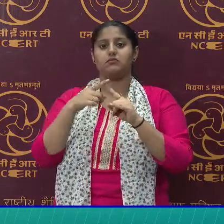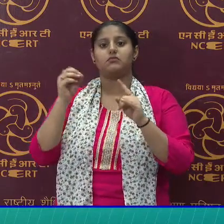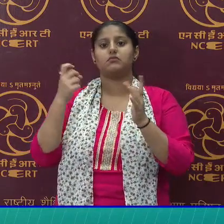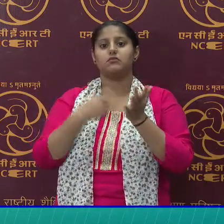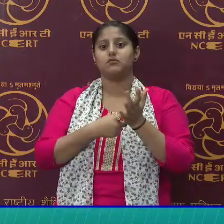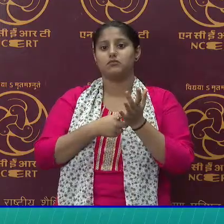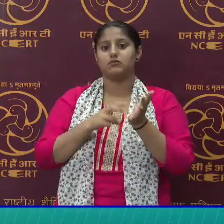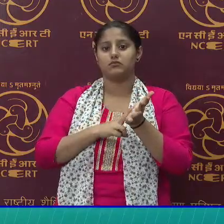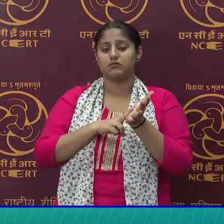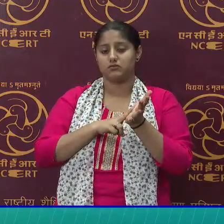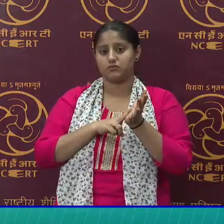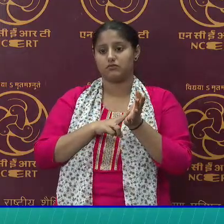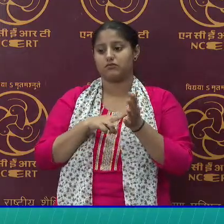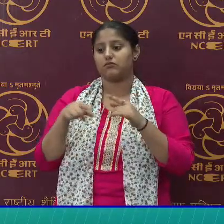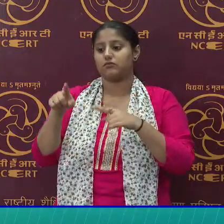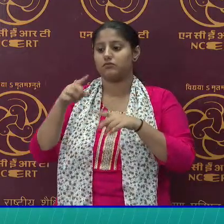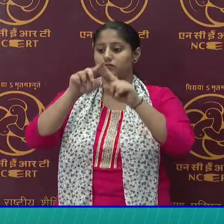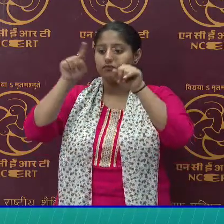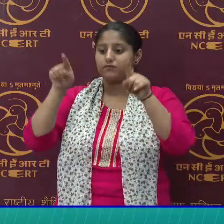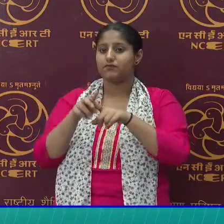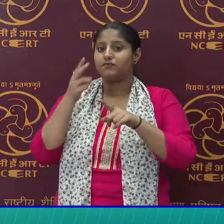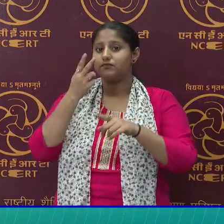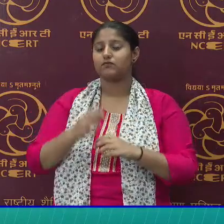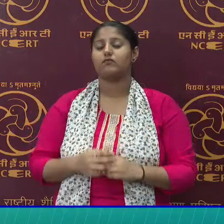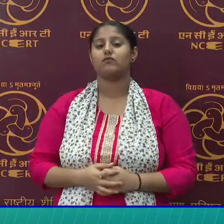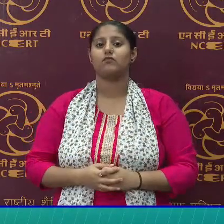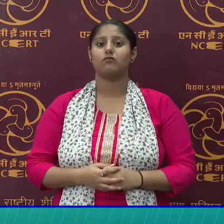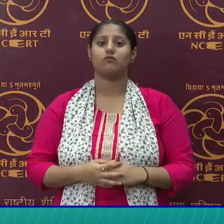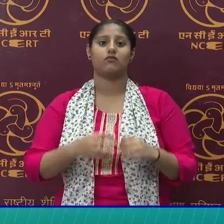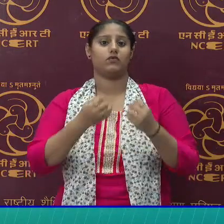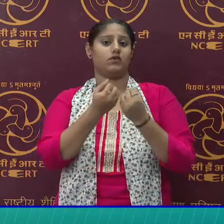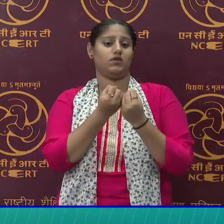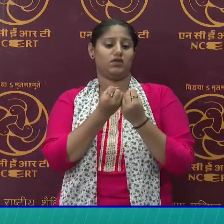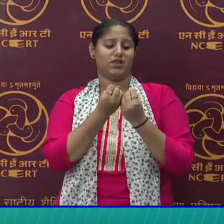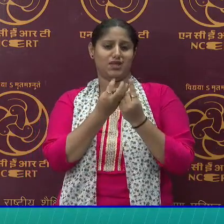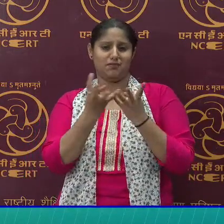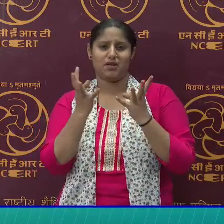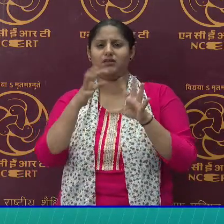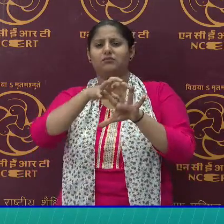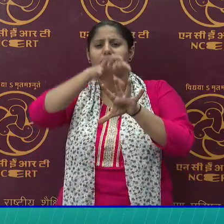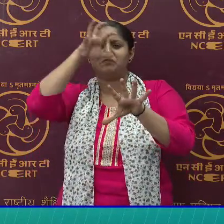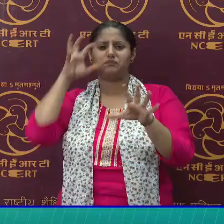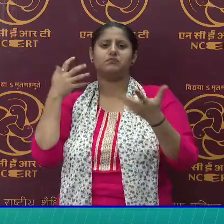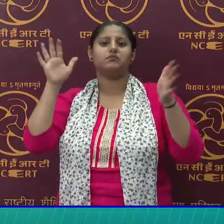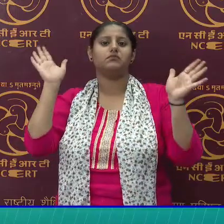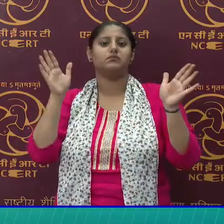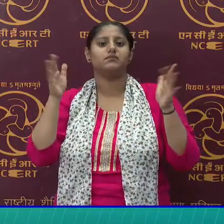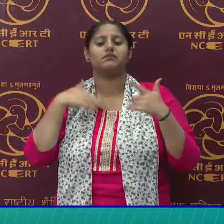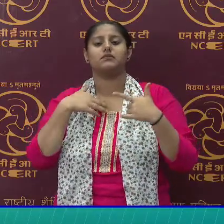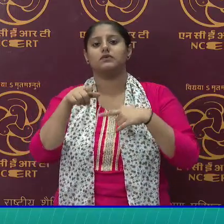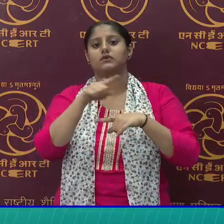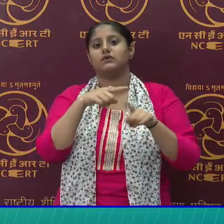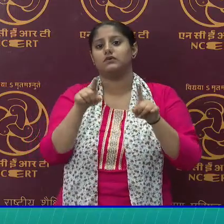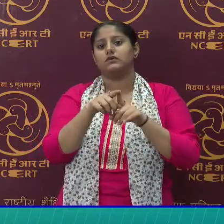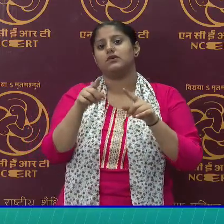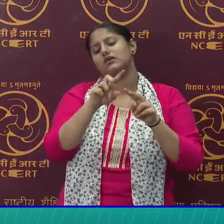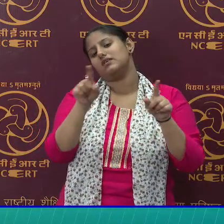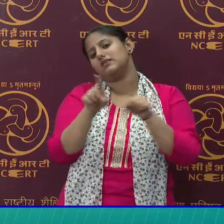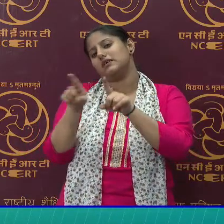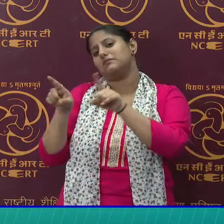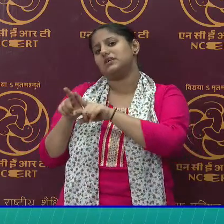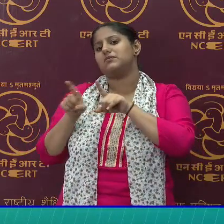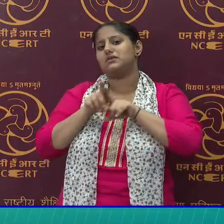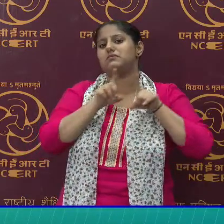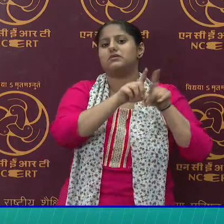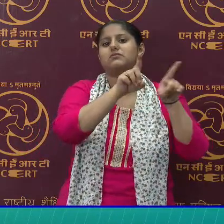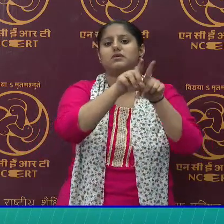We have focused here on insects. I mean, there's a lot about animals and birds, even in the other textbook, The World Around